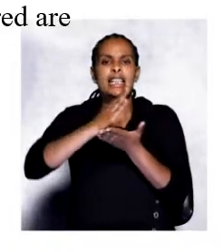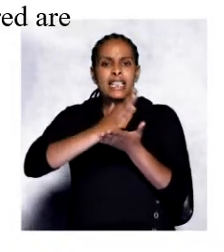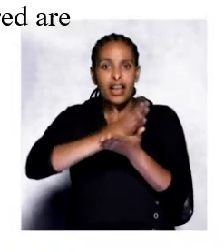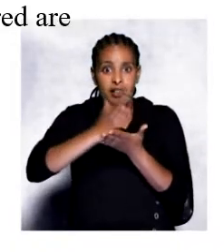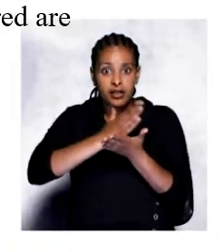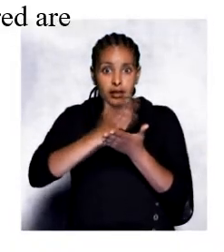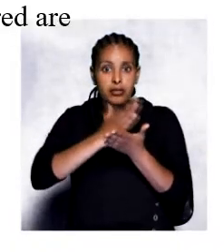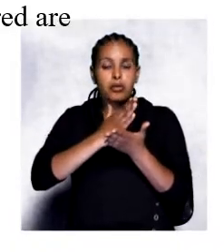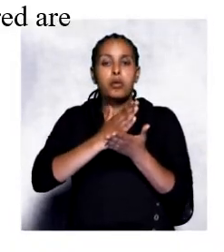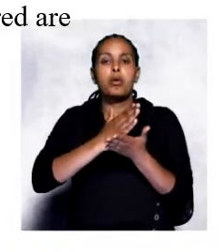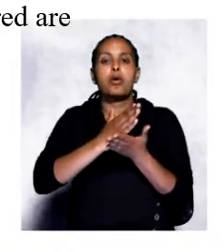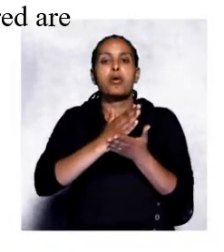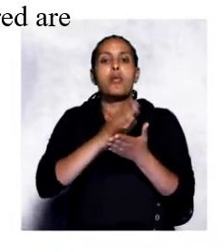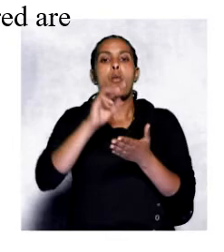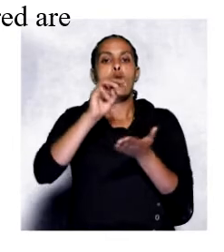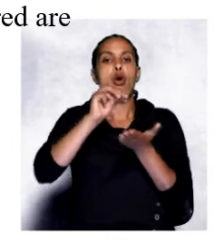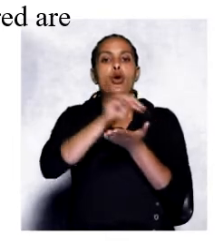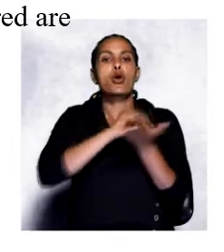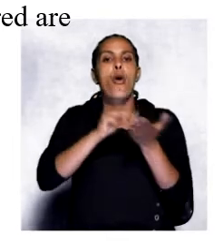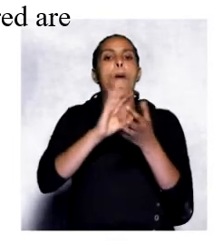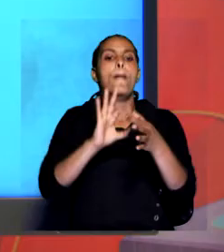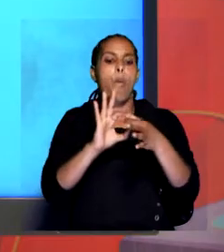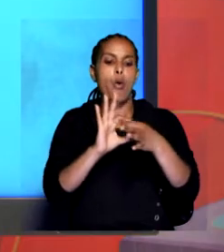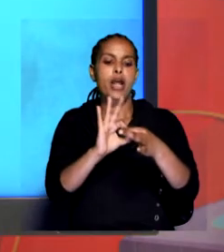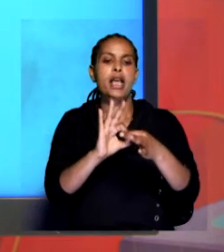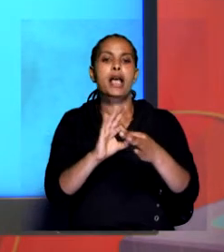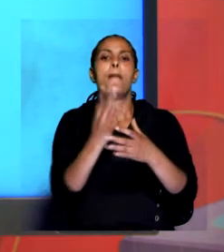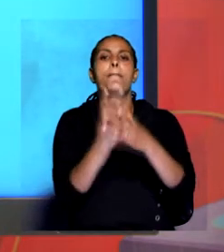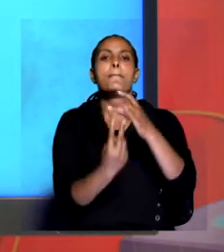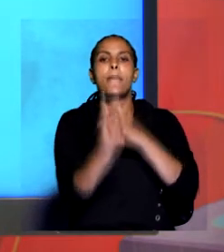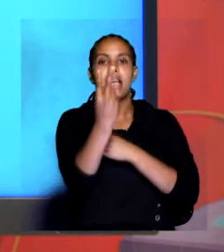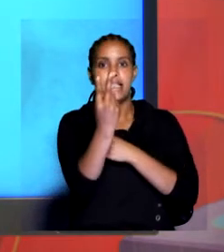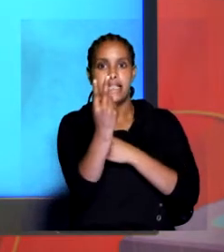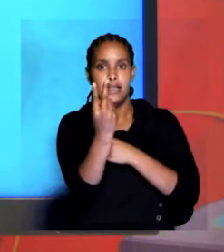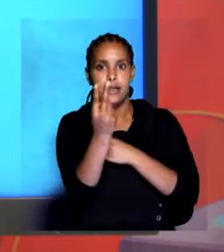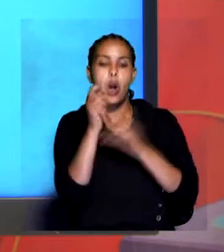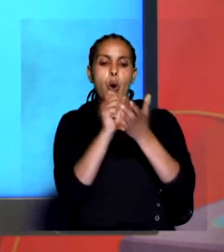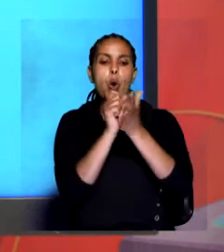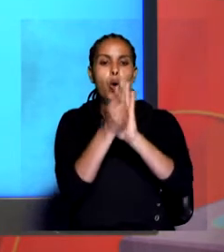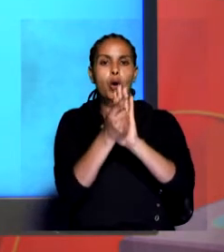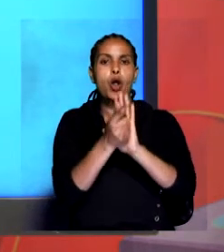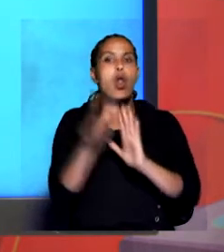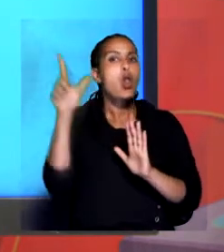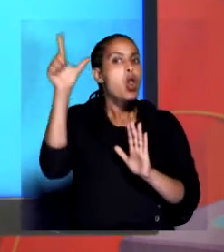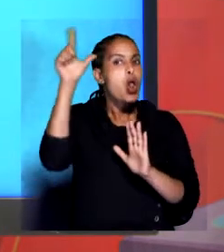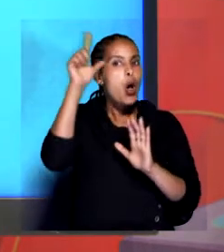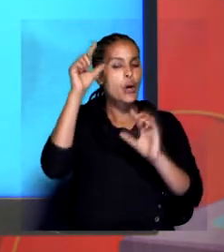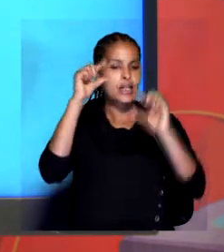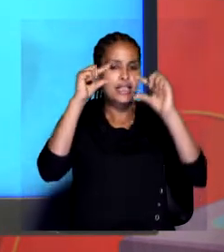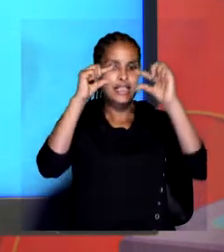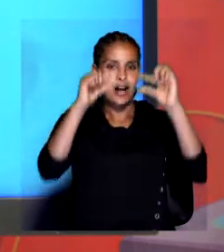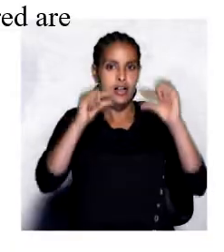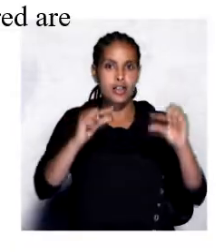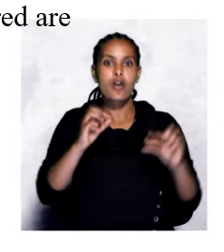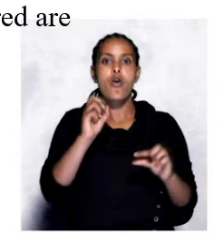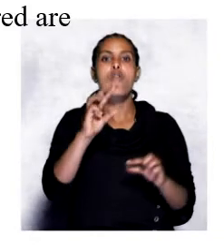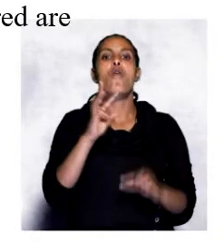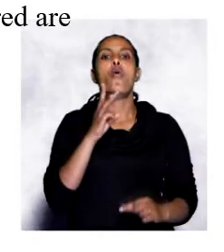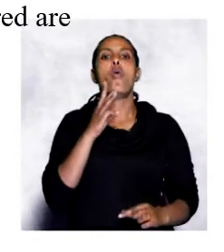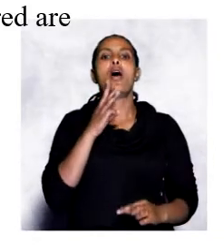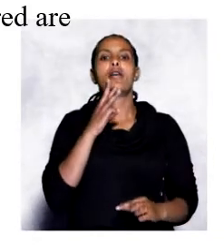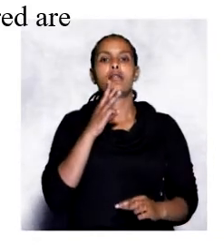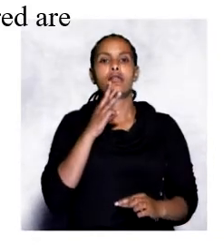of electrons in a molecule are called bonding pairs. Look at the Lewis structure of water.